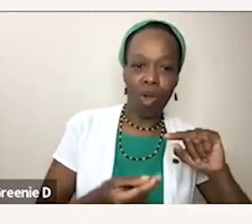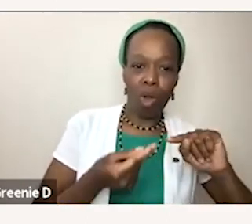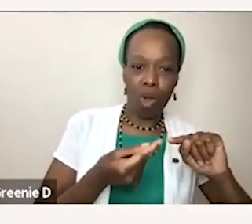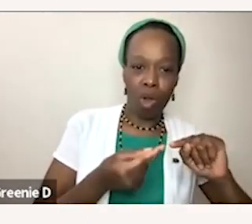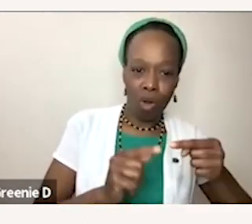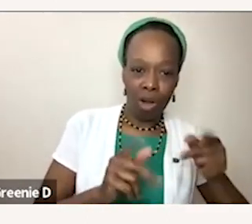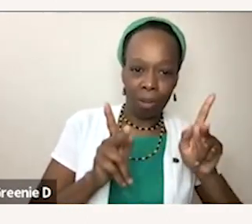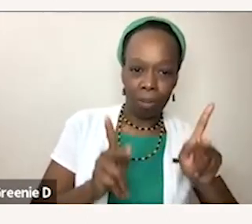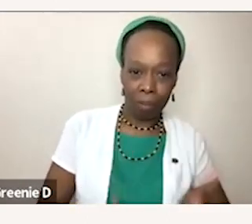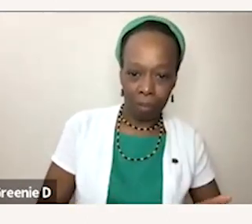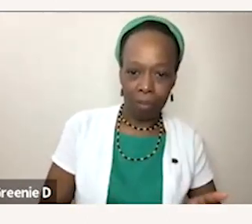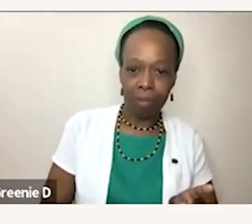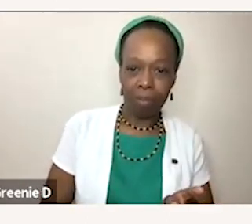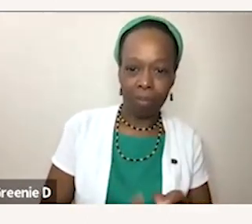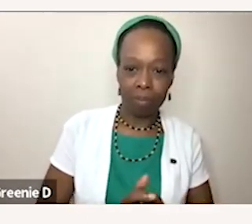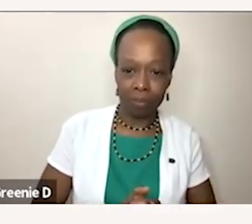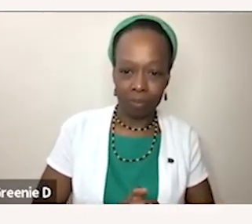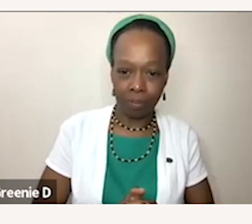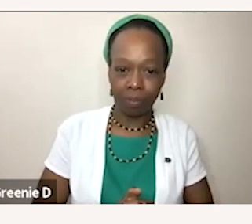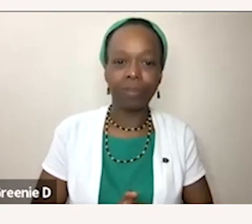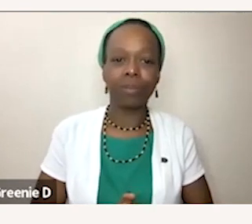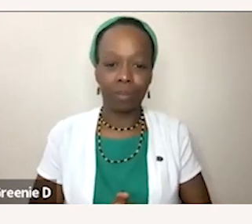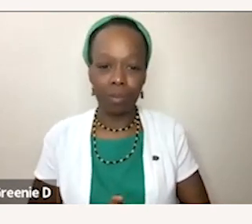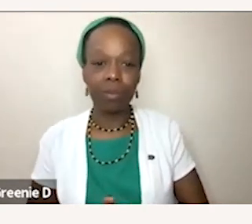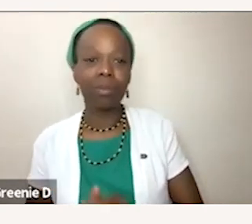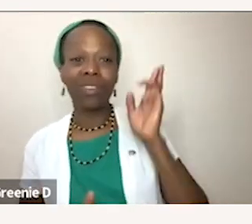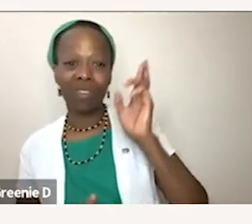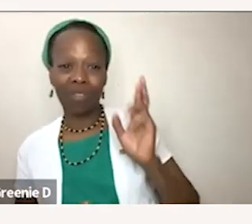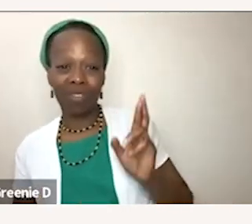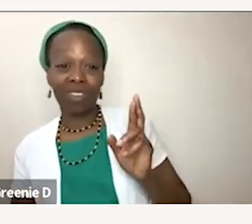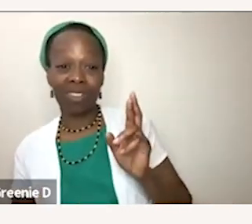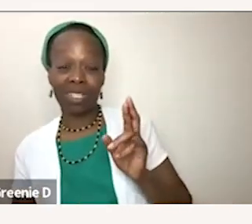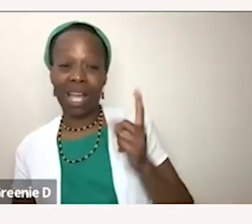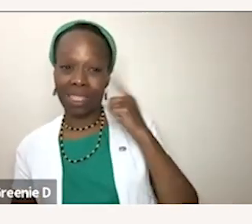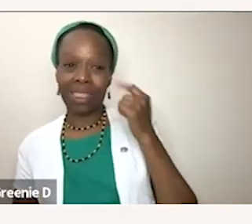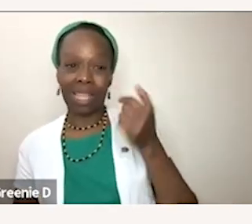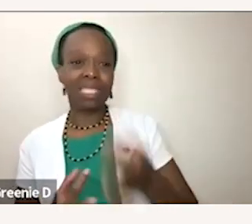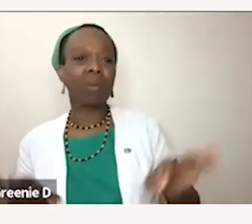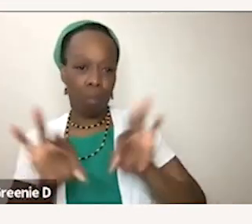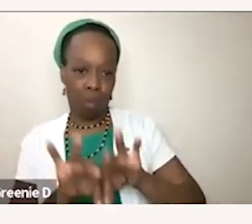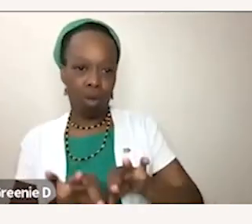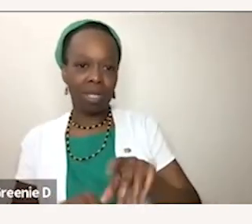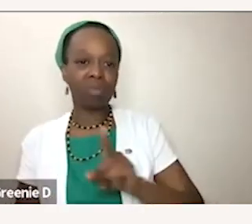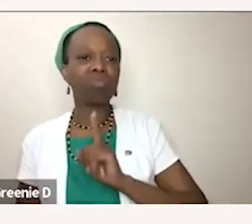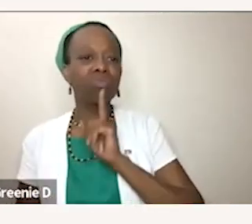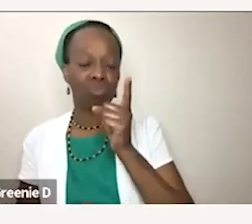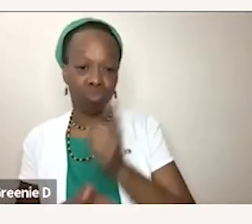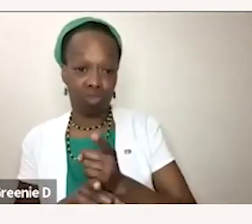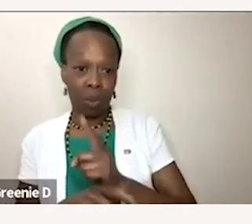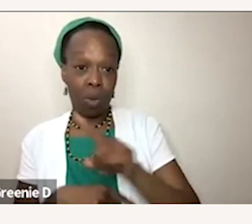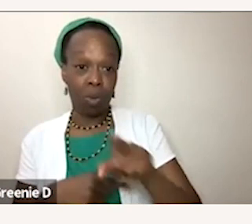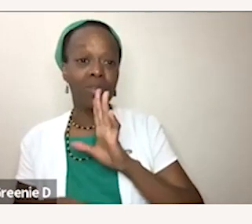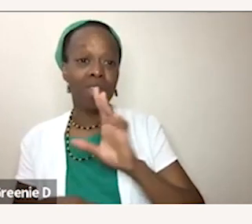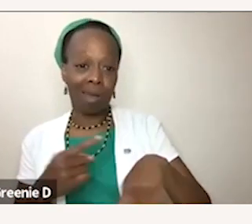it called in. I said a lot. Thoughts on there? Yeah, no, I think, Jose, that is just so important because, there's two parts, right? When we're talking about calling